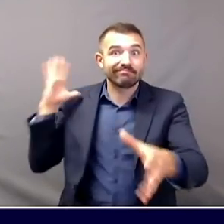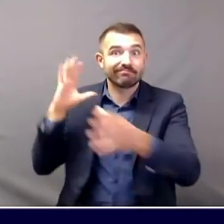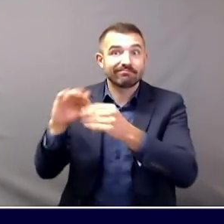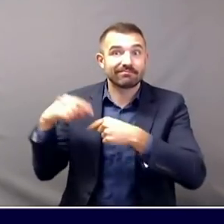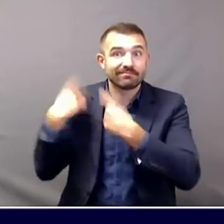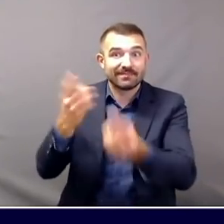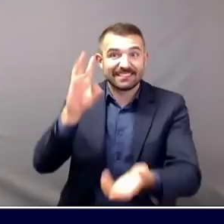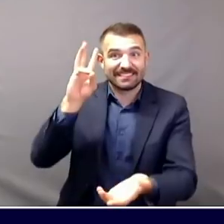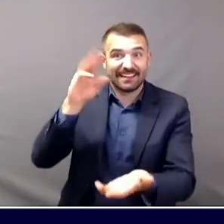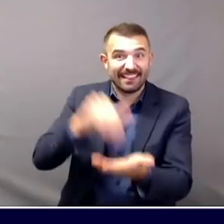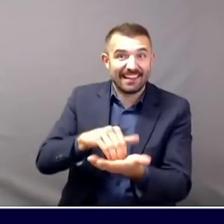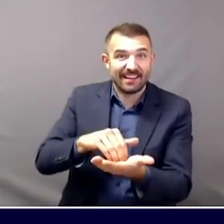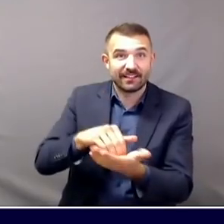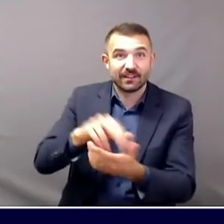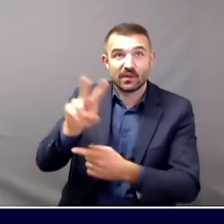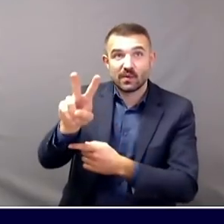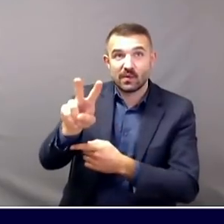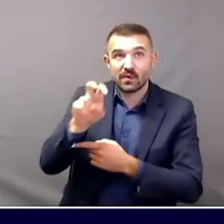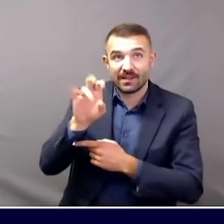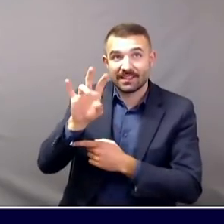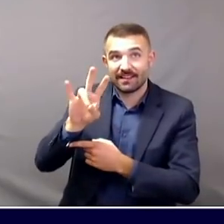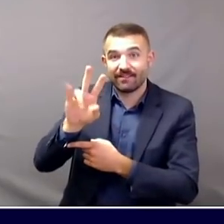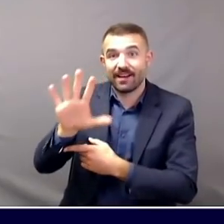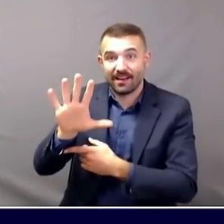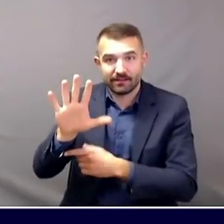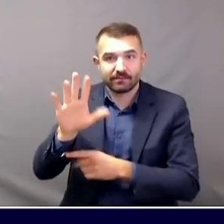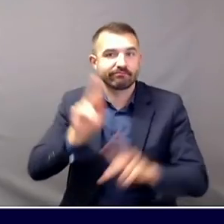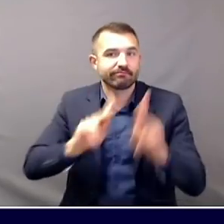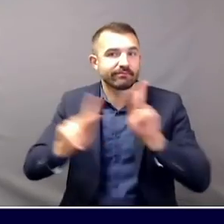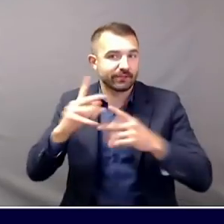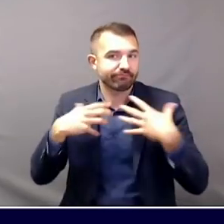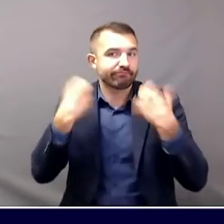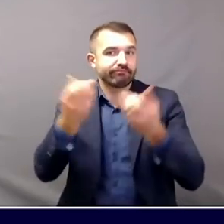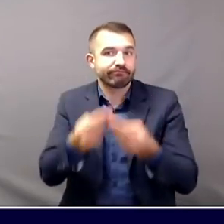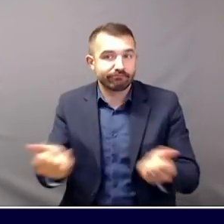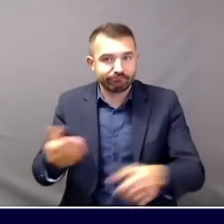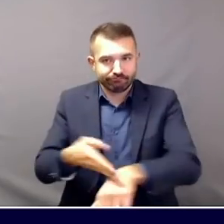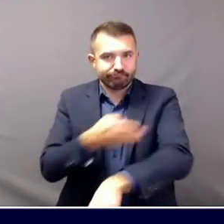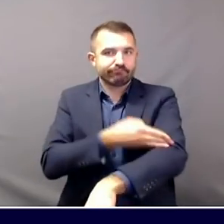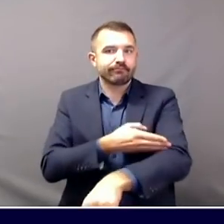6,275 individuals have recovered, and among our cases are